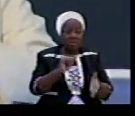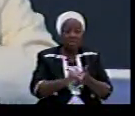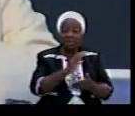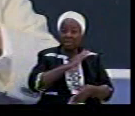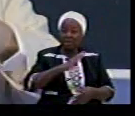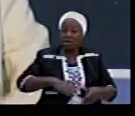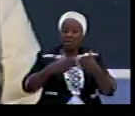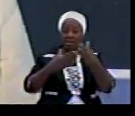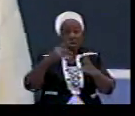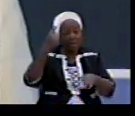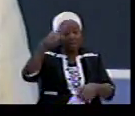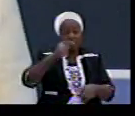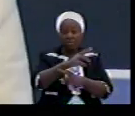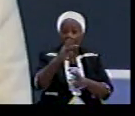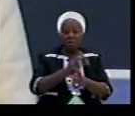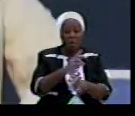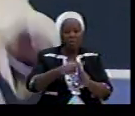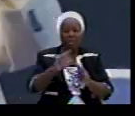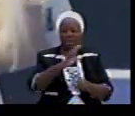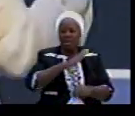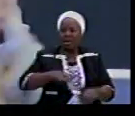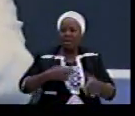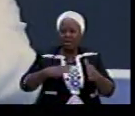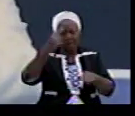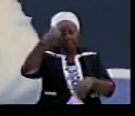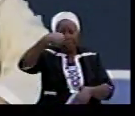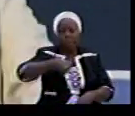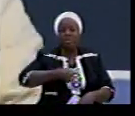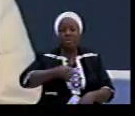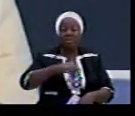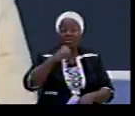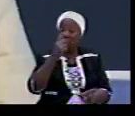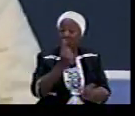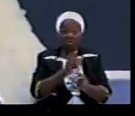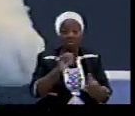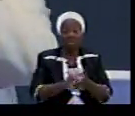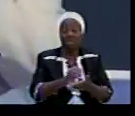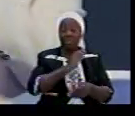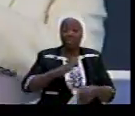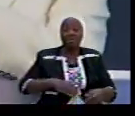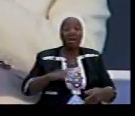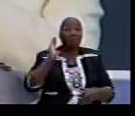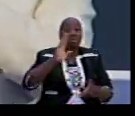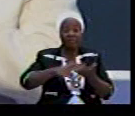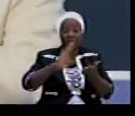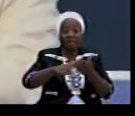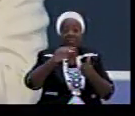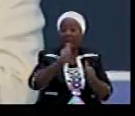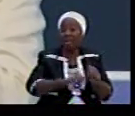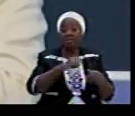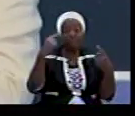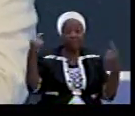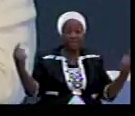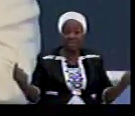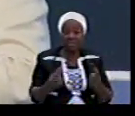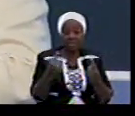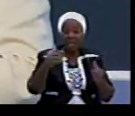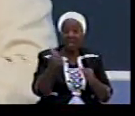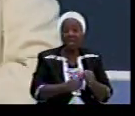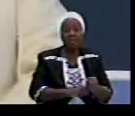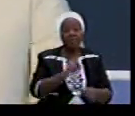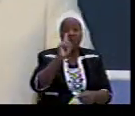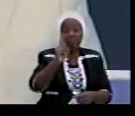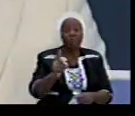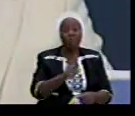Christ died for me. Not just that Christ will forgive every sin everyone